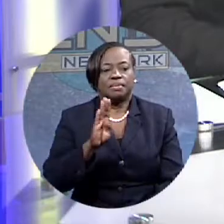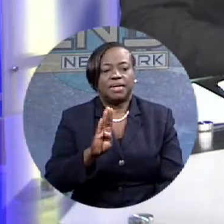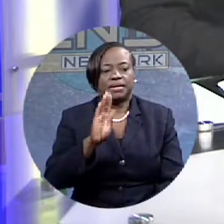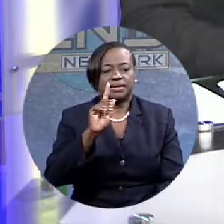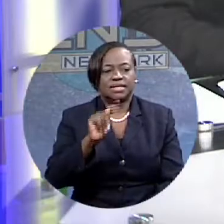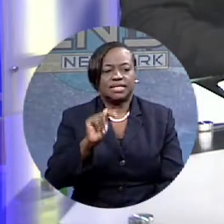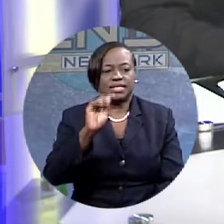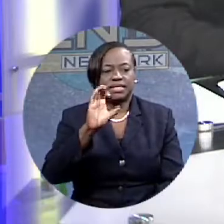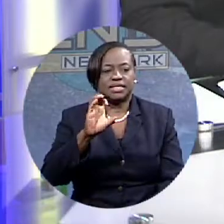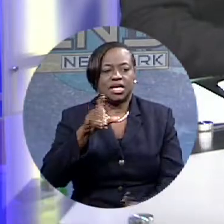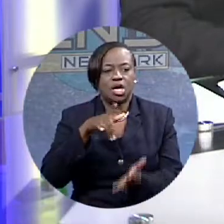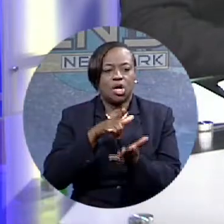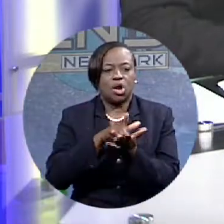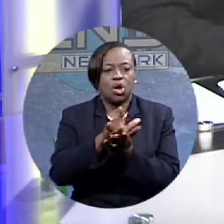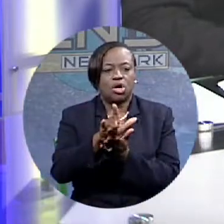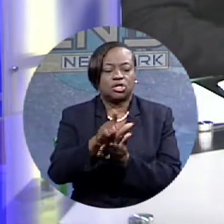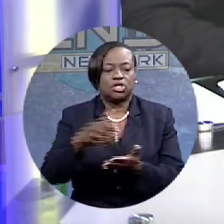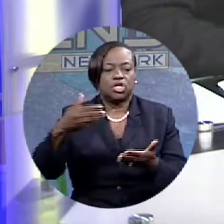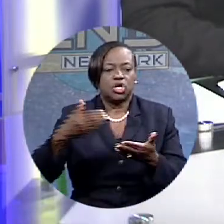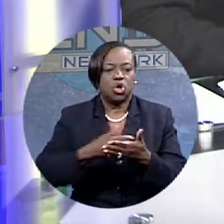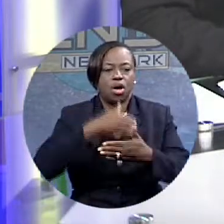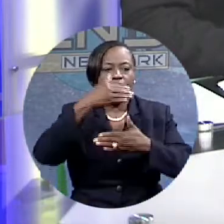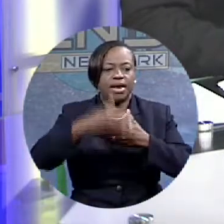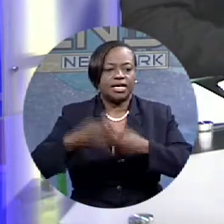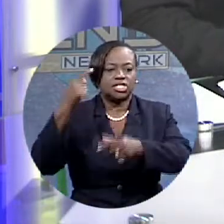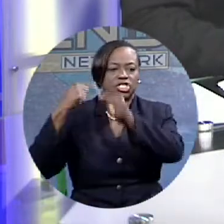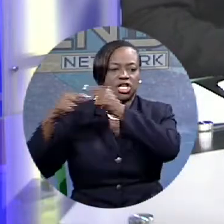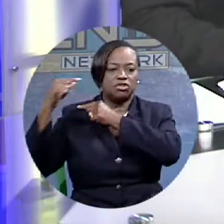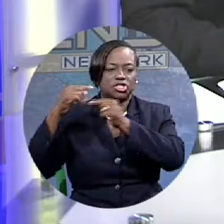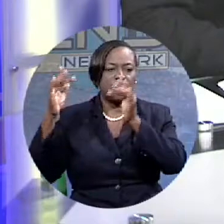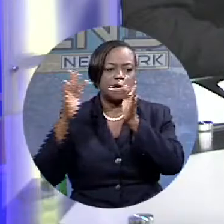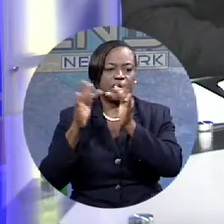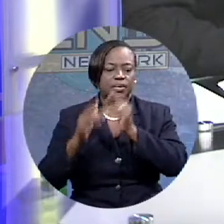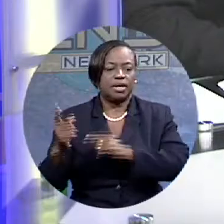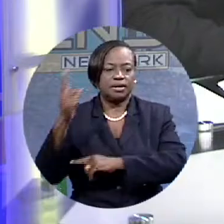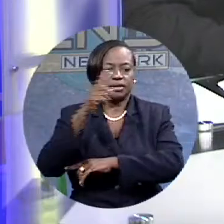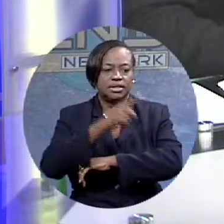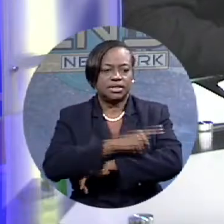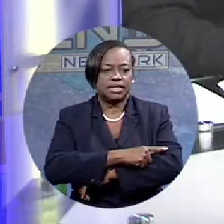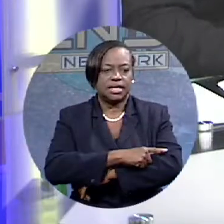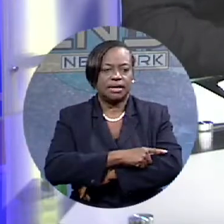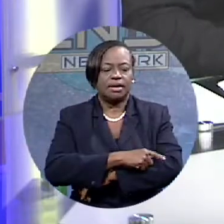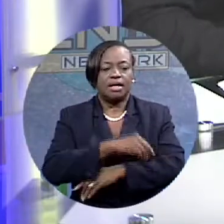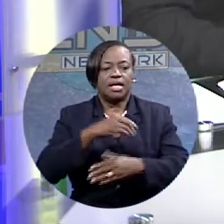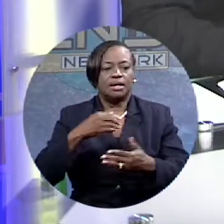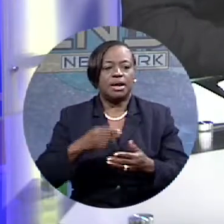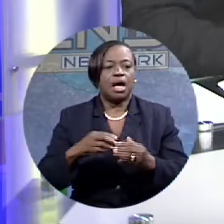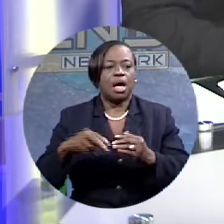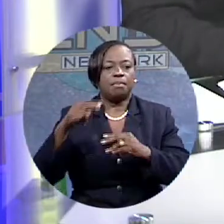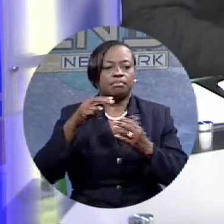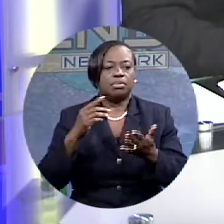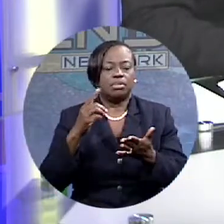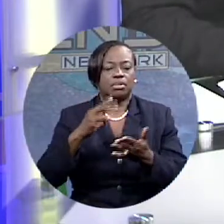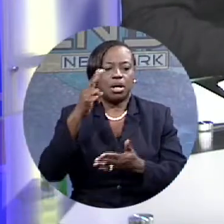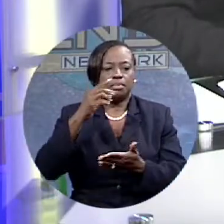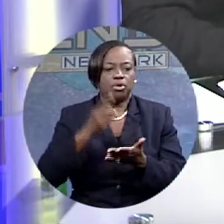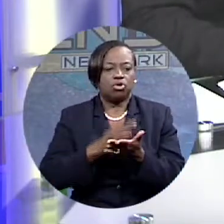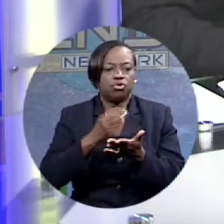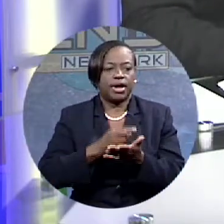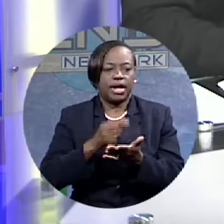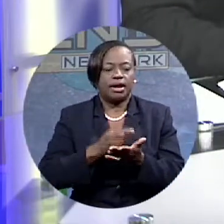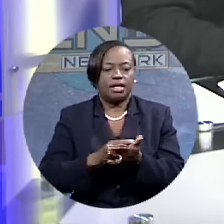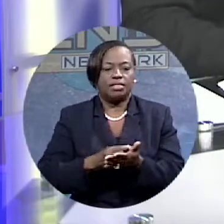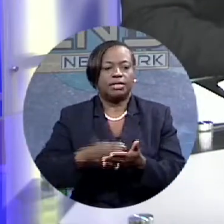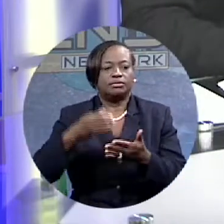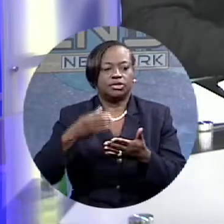company launched its new next generation network today. The new technology will upgrade the current system, which has been in place since the 1970s, and will